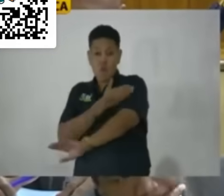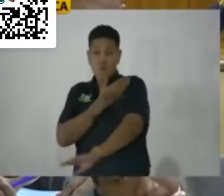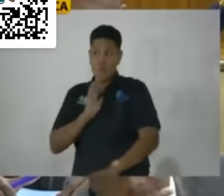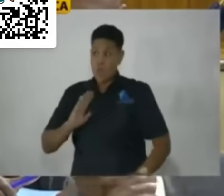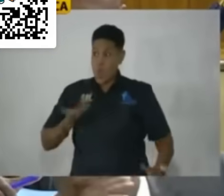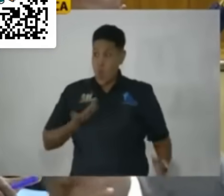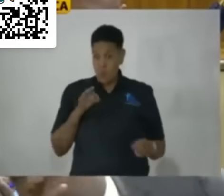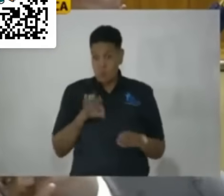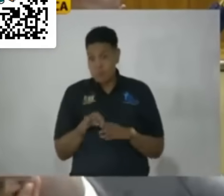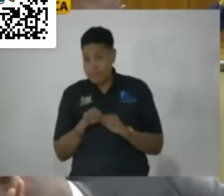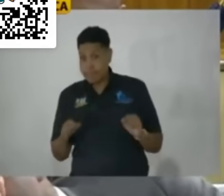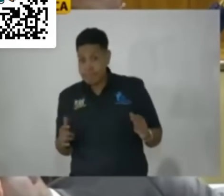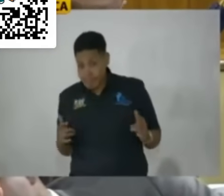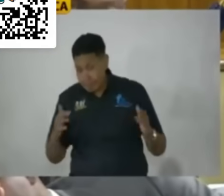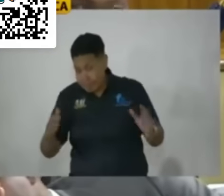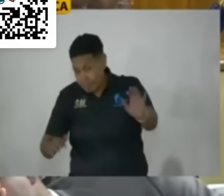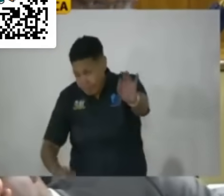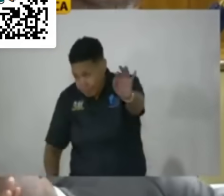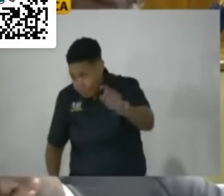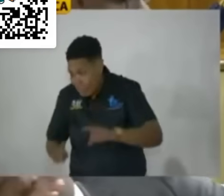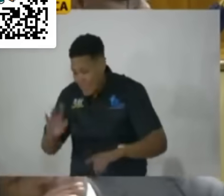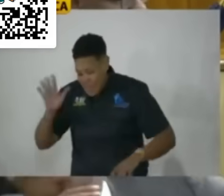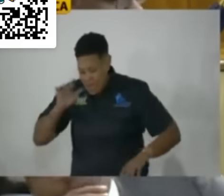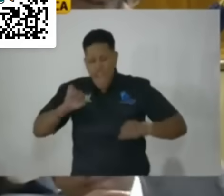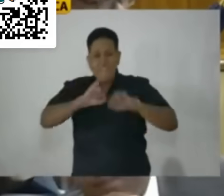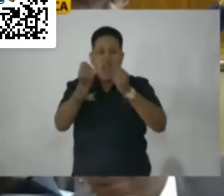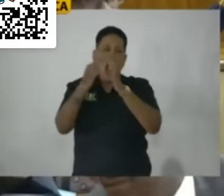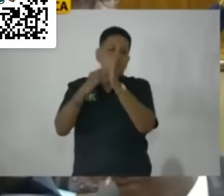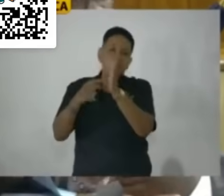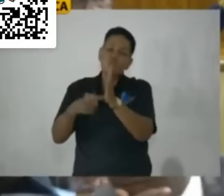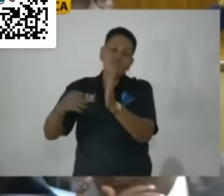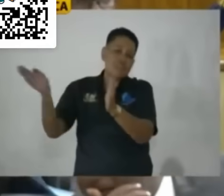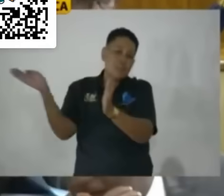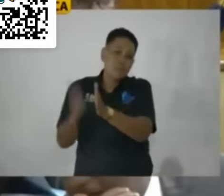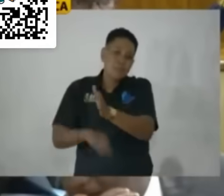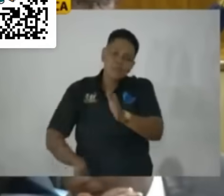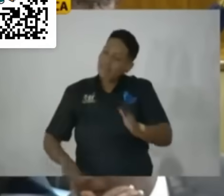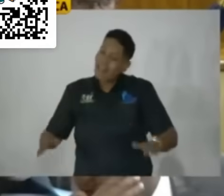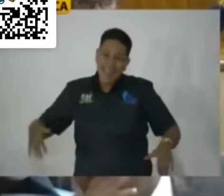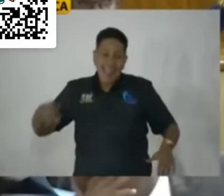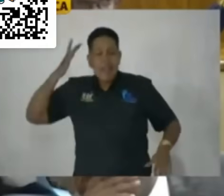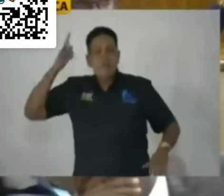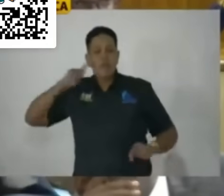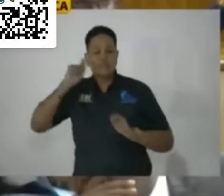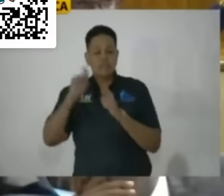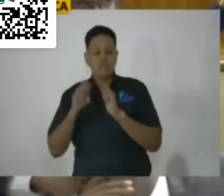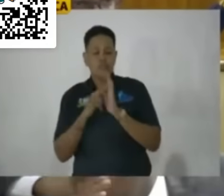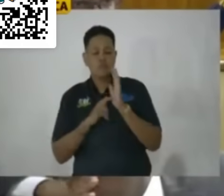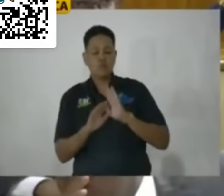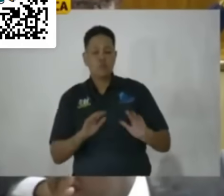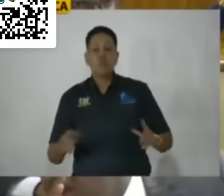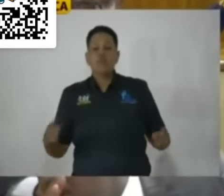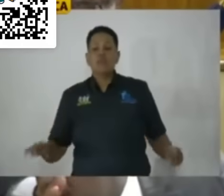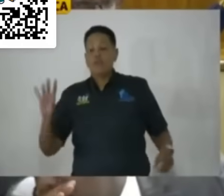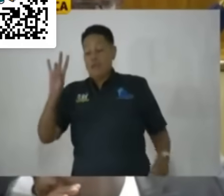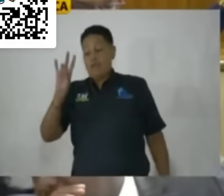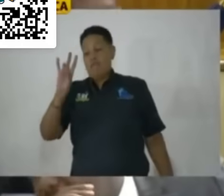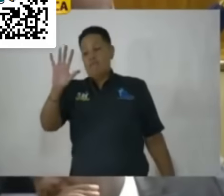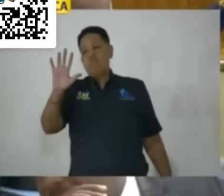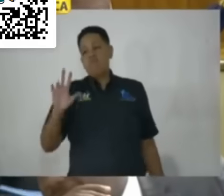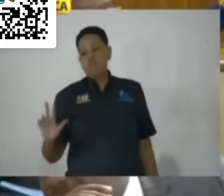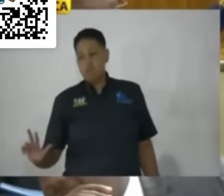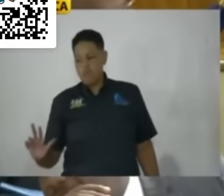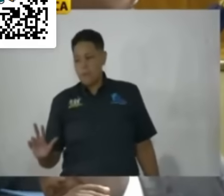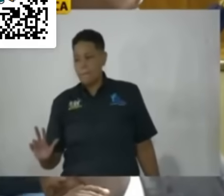our democracy, and it did not violate the standing orders because the specific standing order, 75.3,